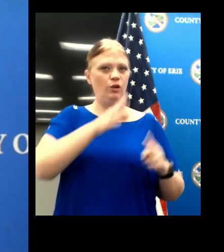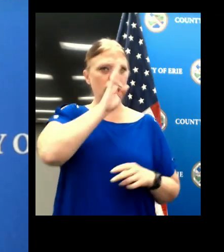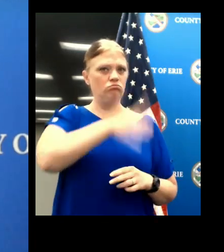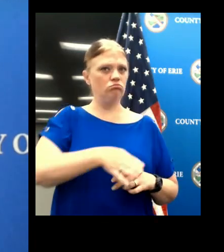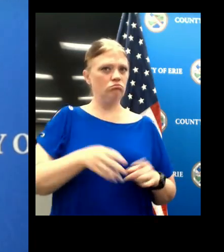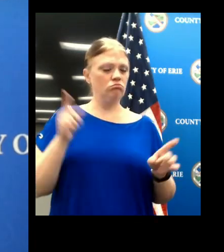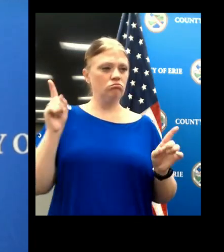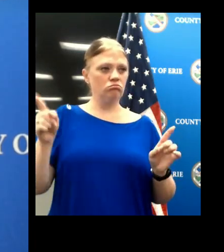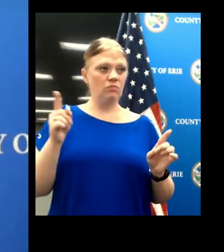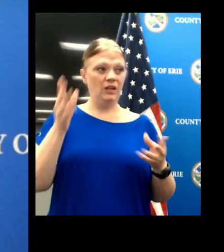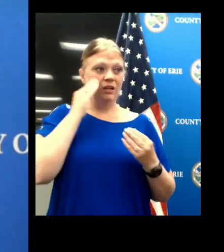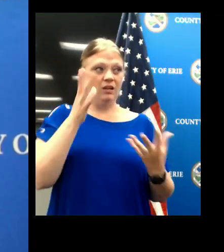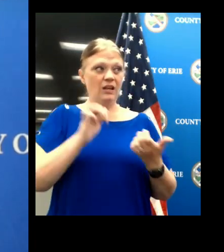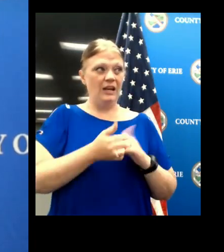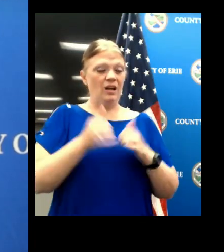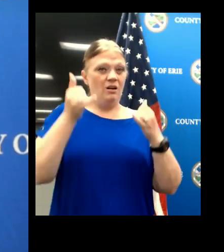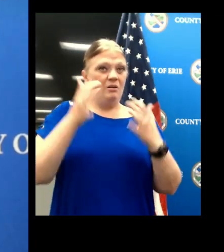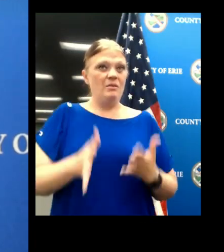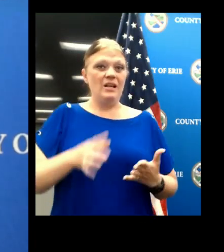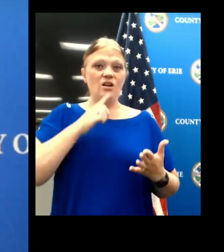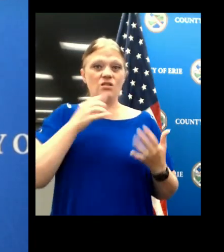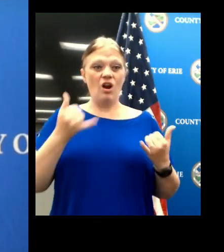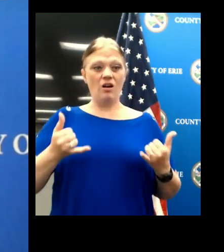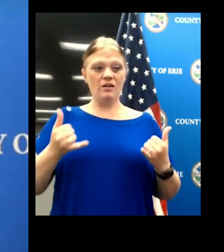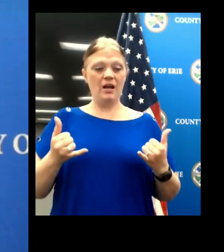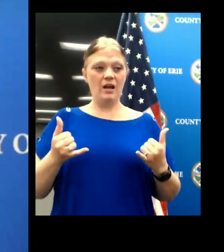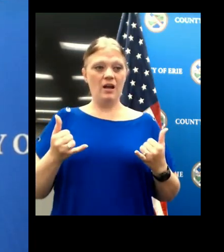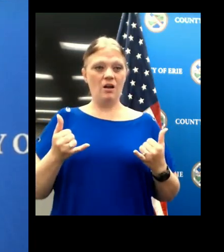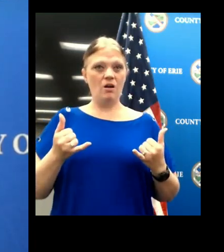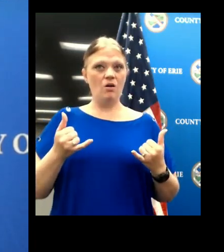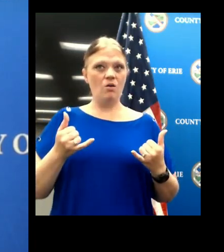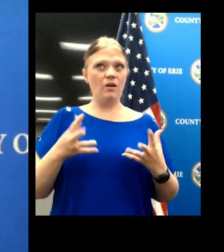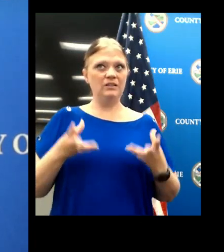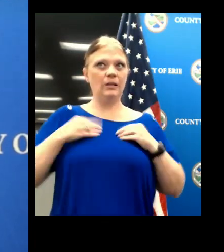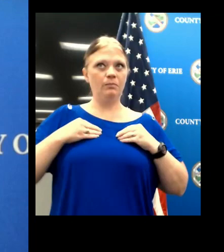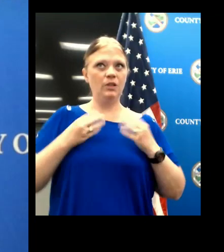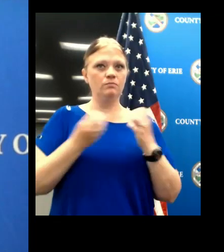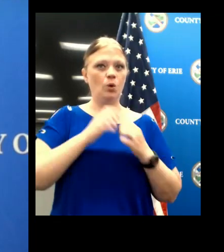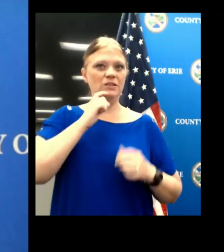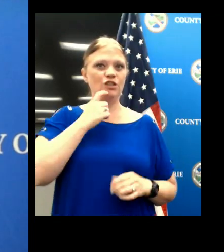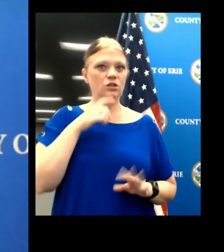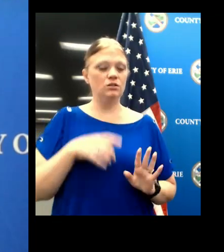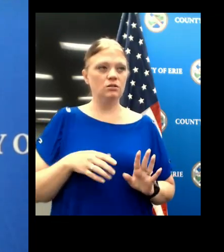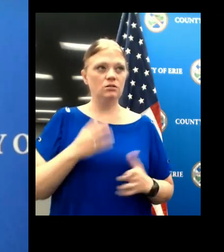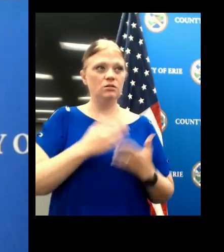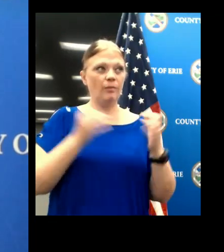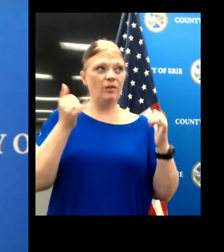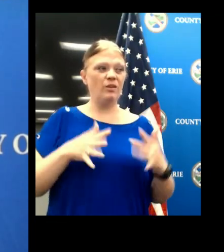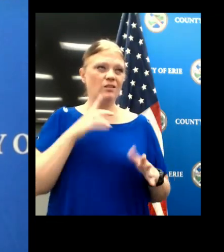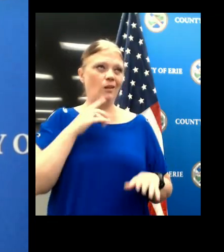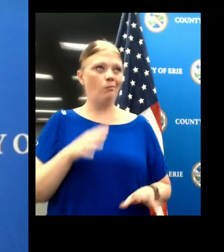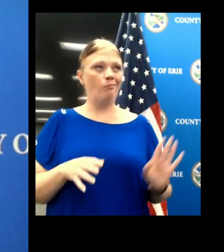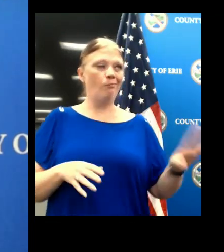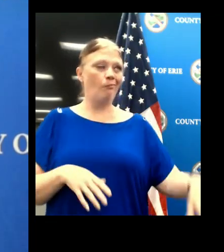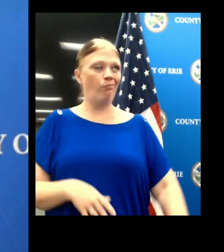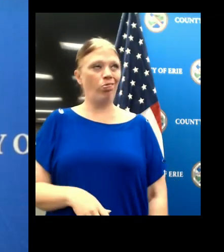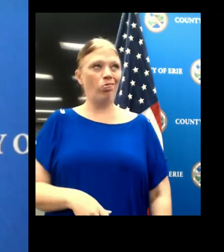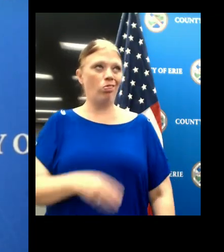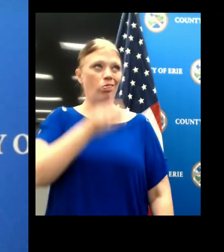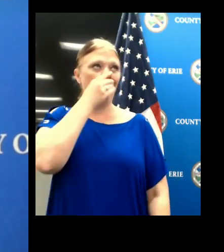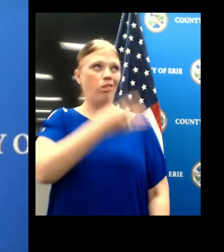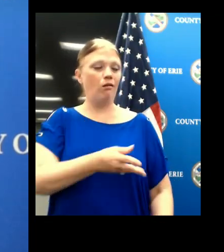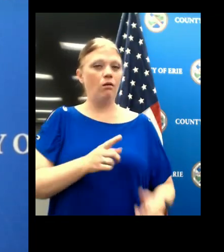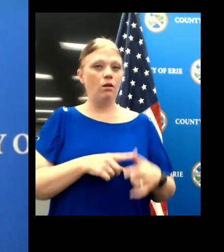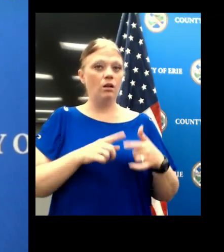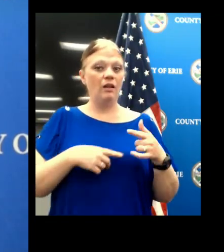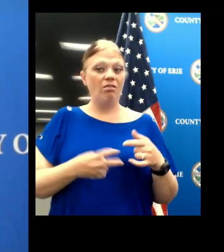they noted how players are now taking this much more seriously. They think some of the players were like, yeah, whatever. And then they saw what happened with